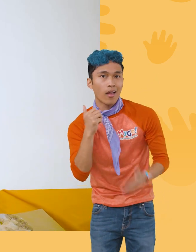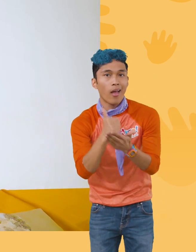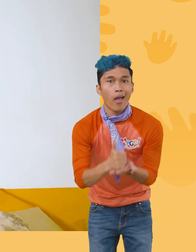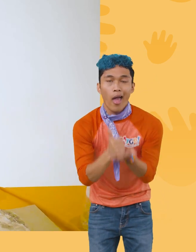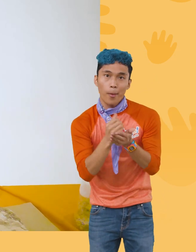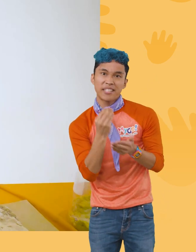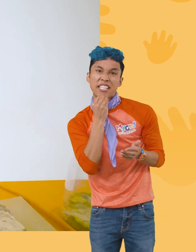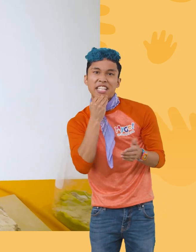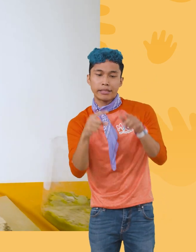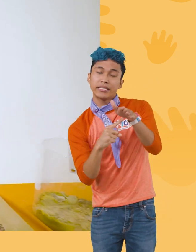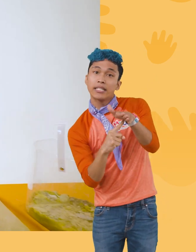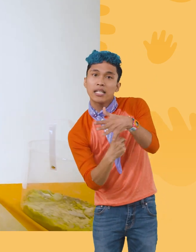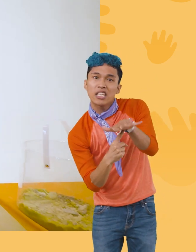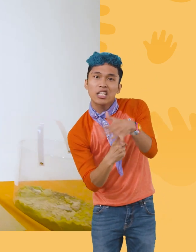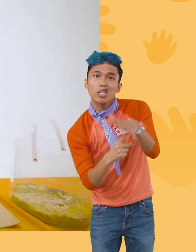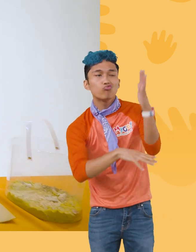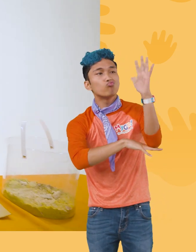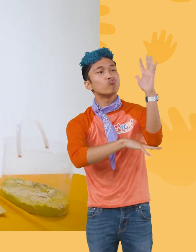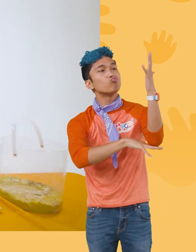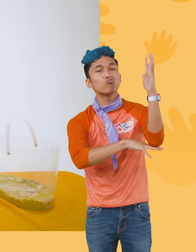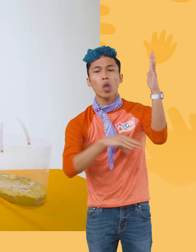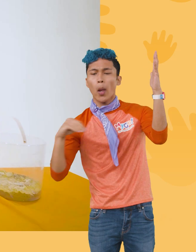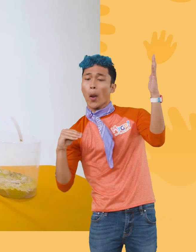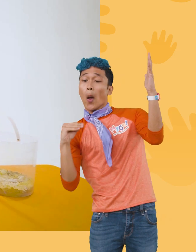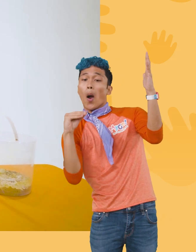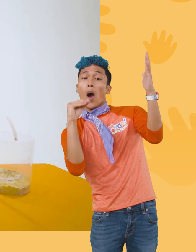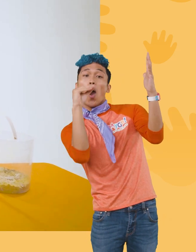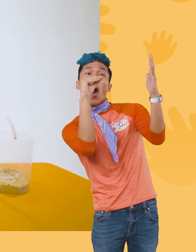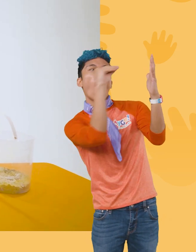good to reach the top of the tree canopies.